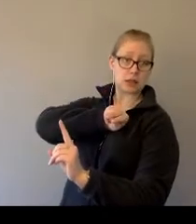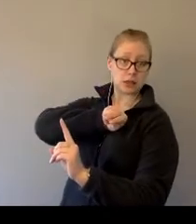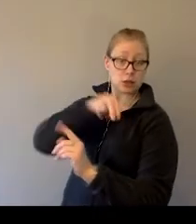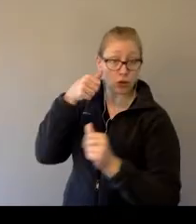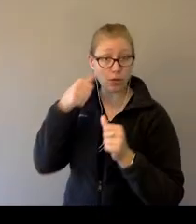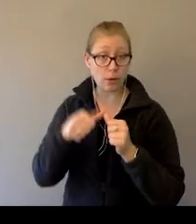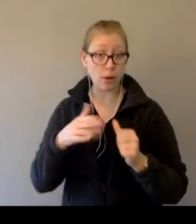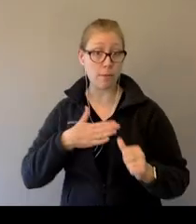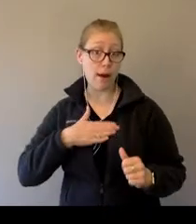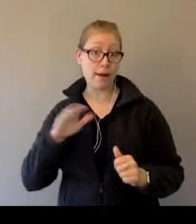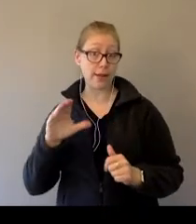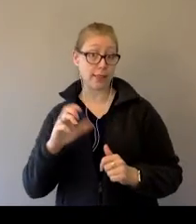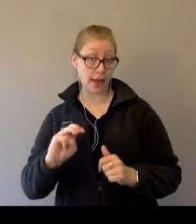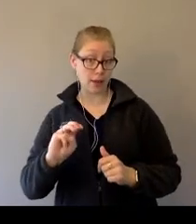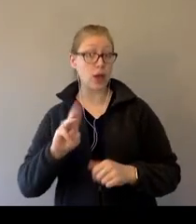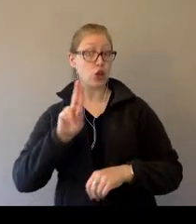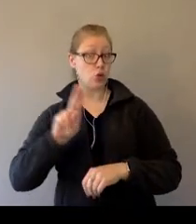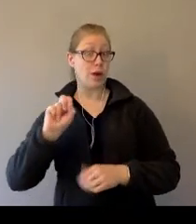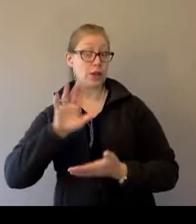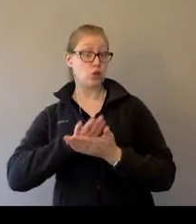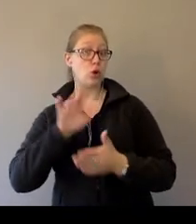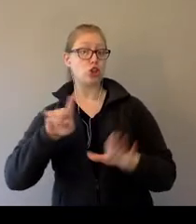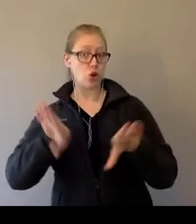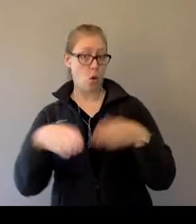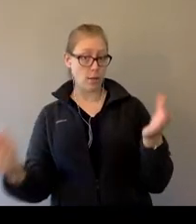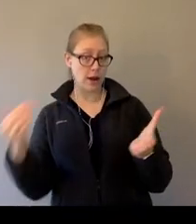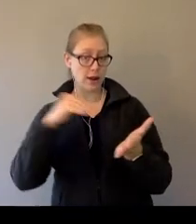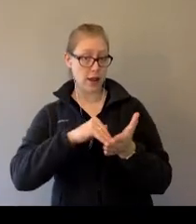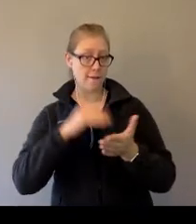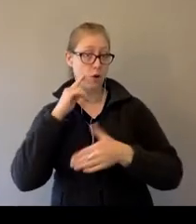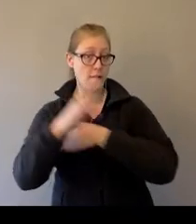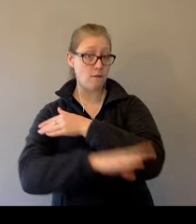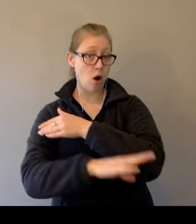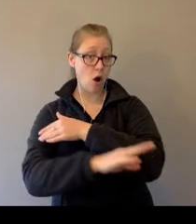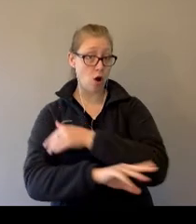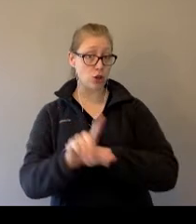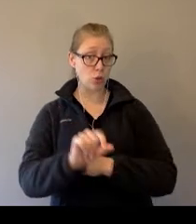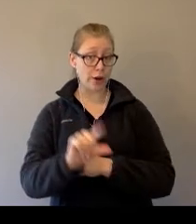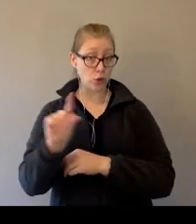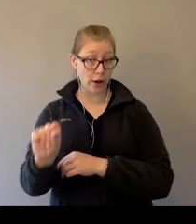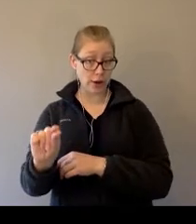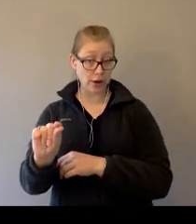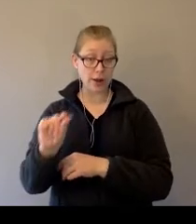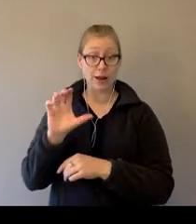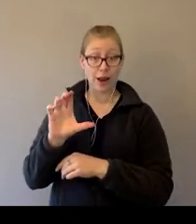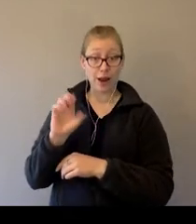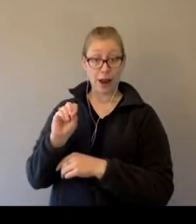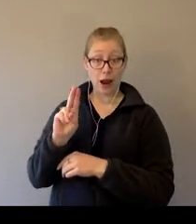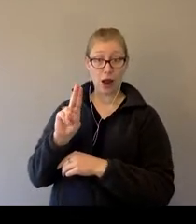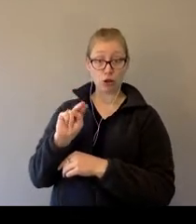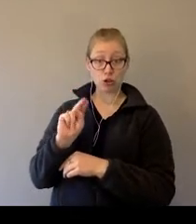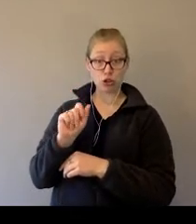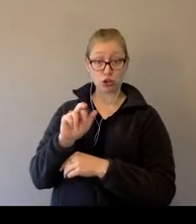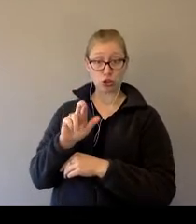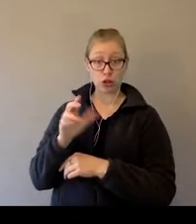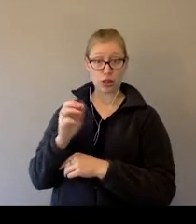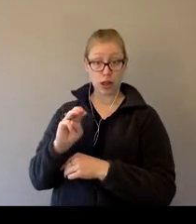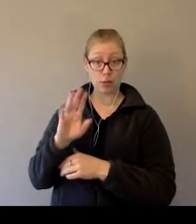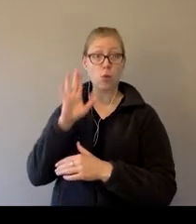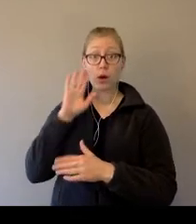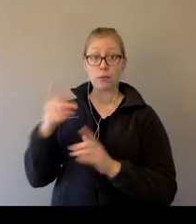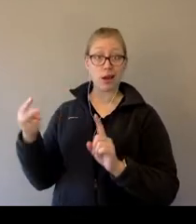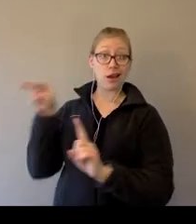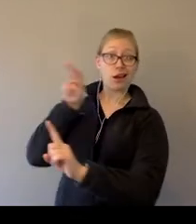is that U.S. schools should reopen in fall 2020. So the counterclaim would then be that schools should